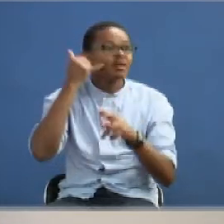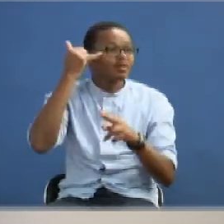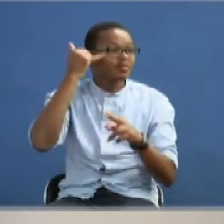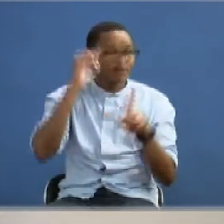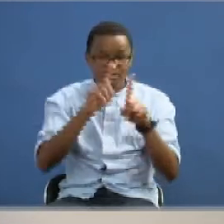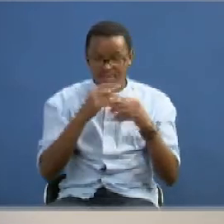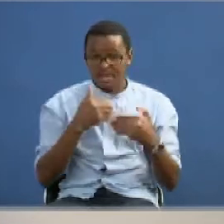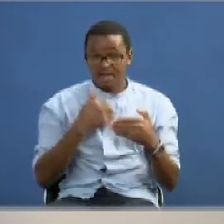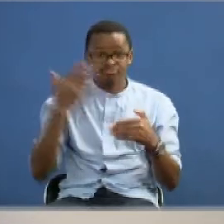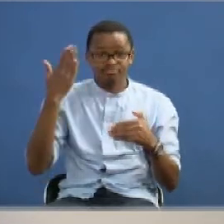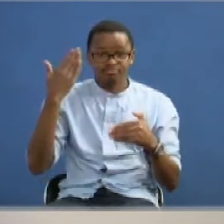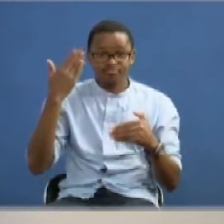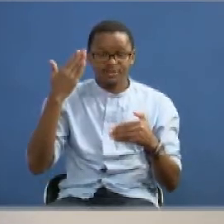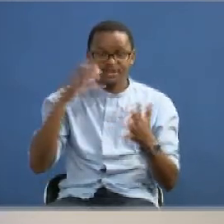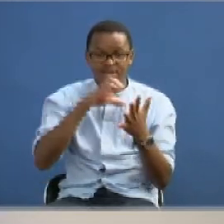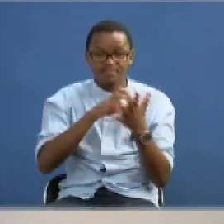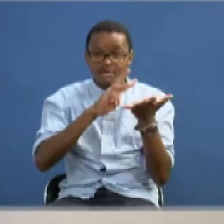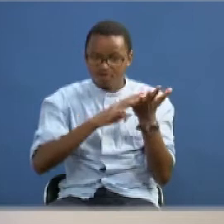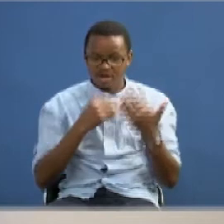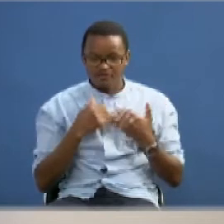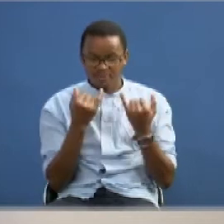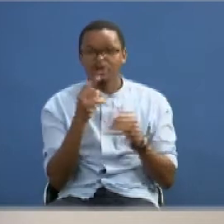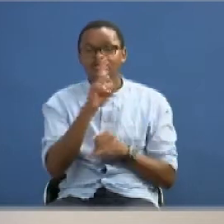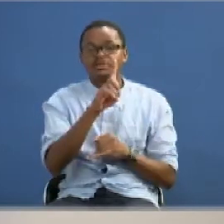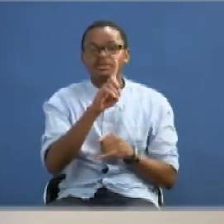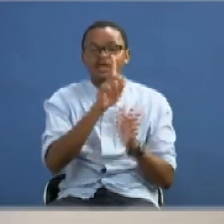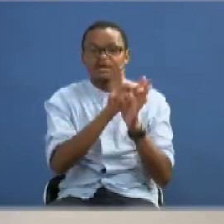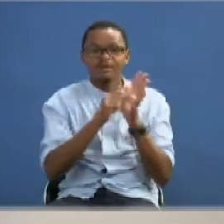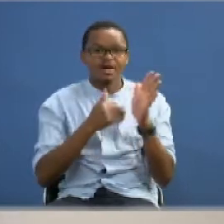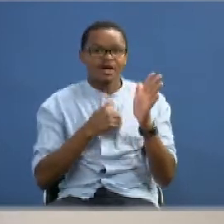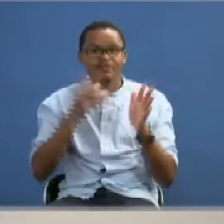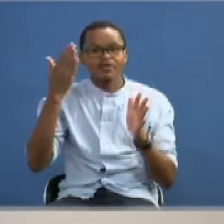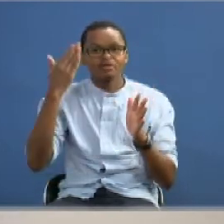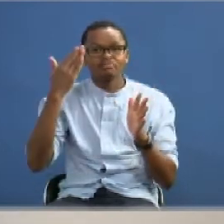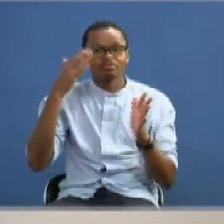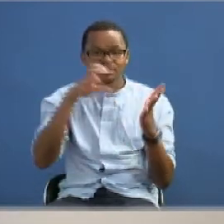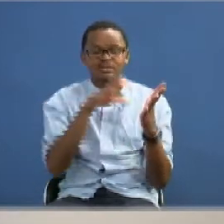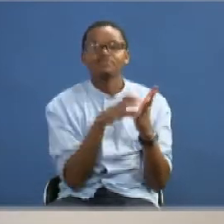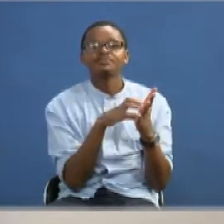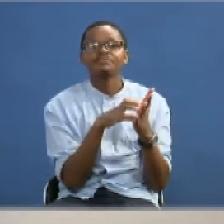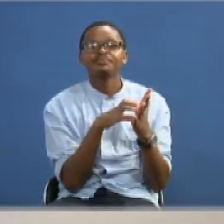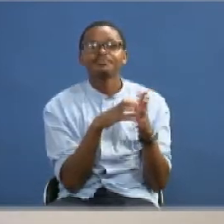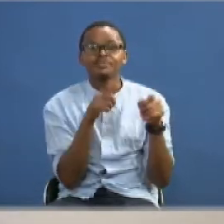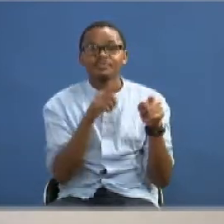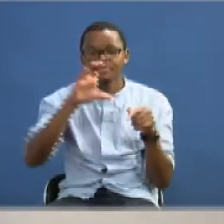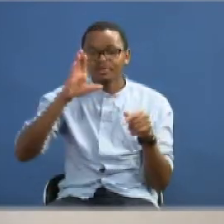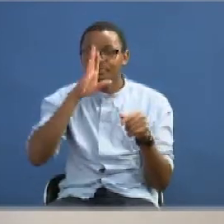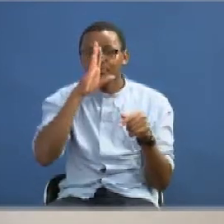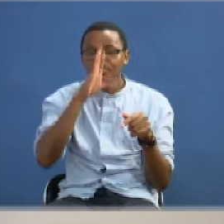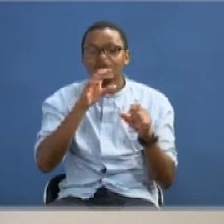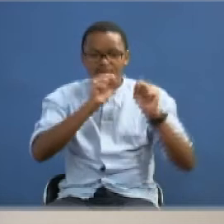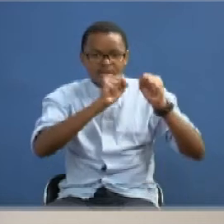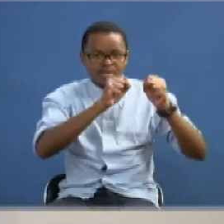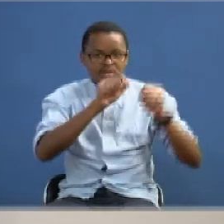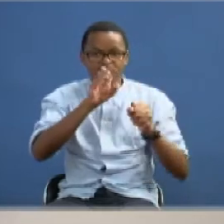has also had a case. Migori currently has a case. Kitui have had a case. These counties have been able